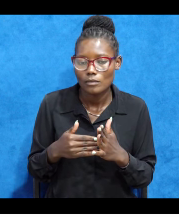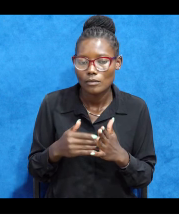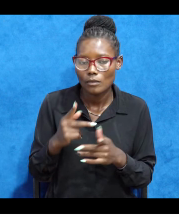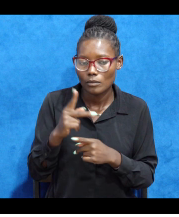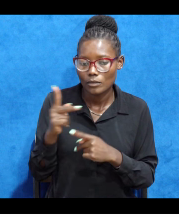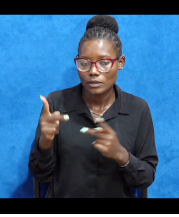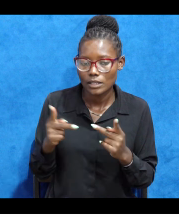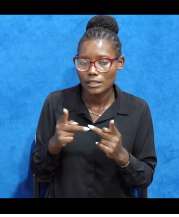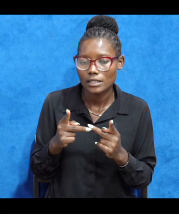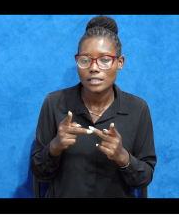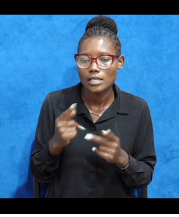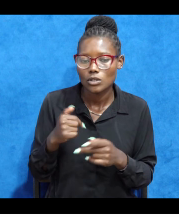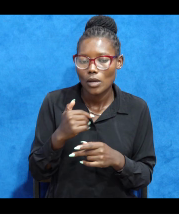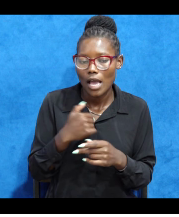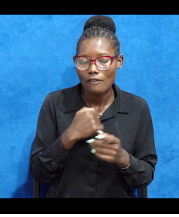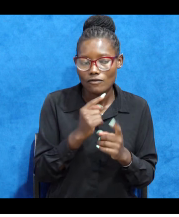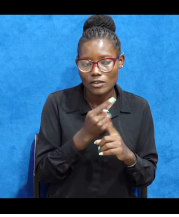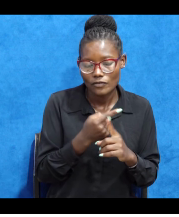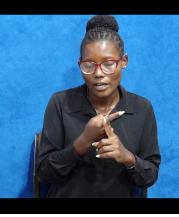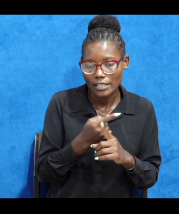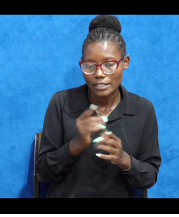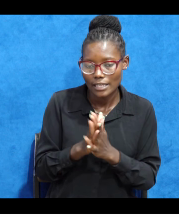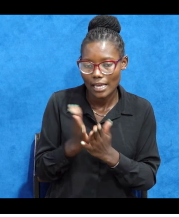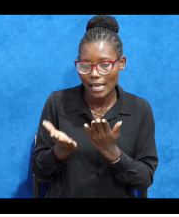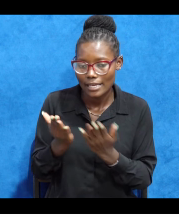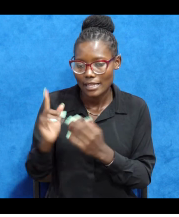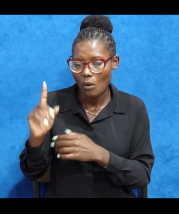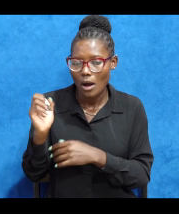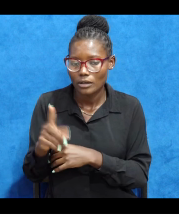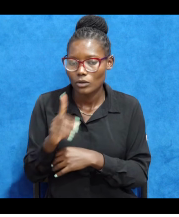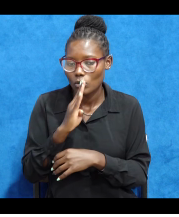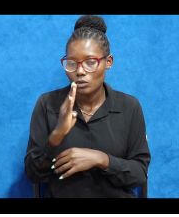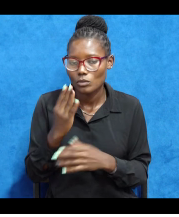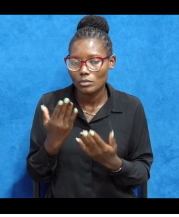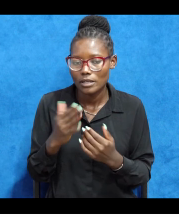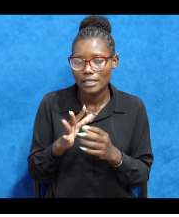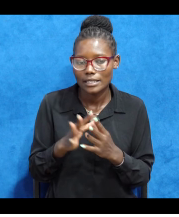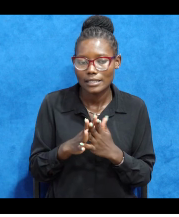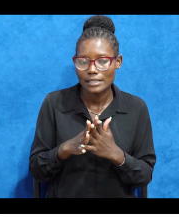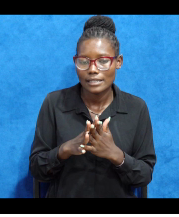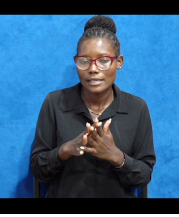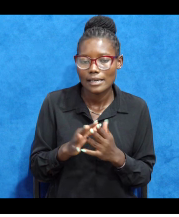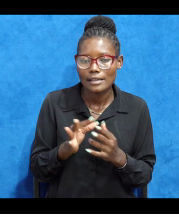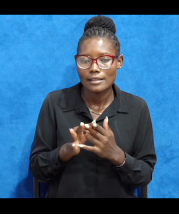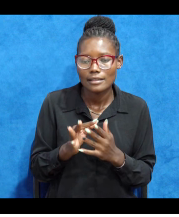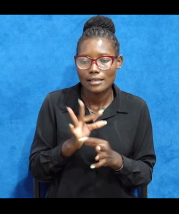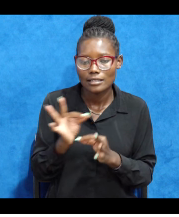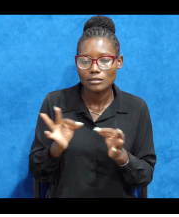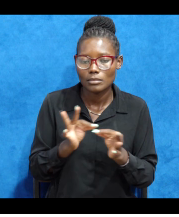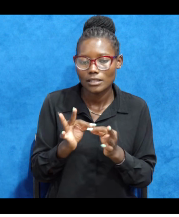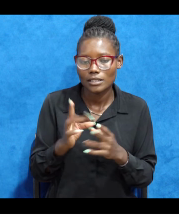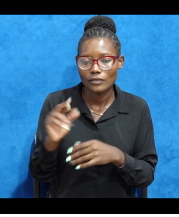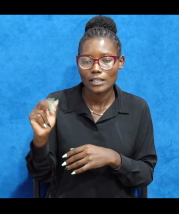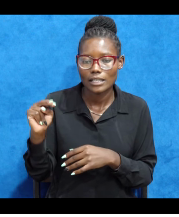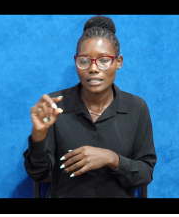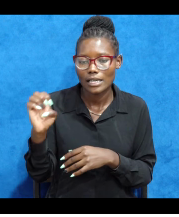of constraining the actual modality. So we can either constrain or